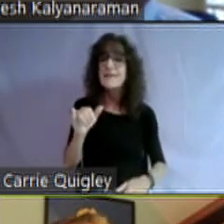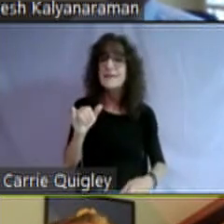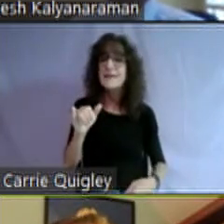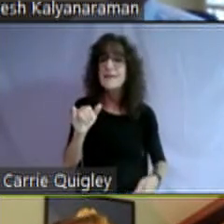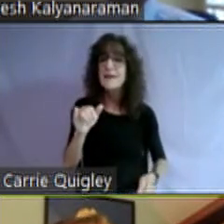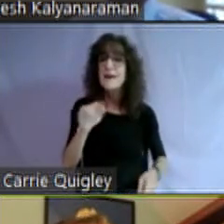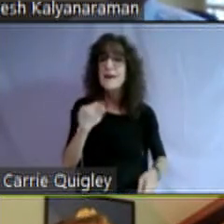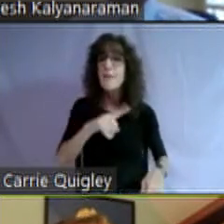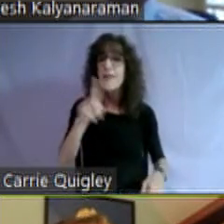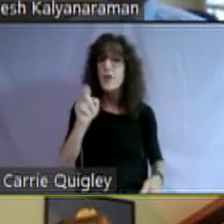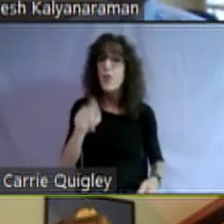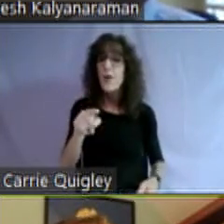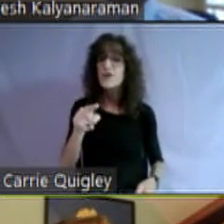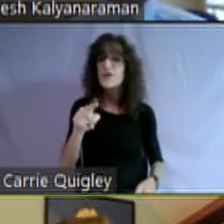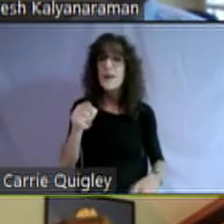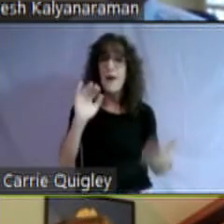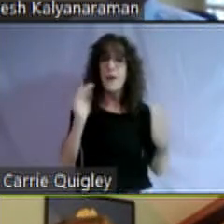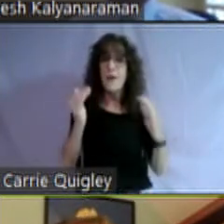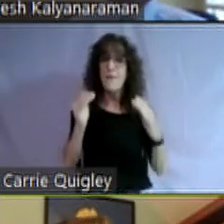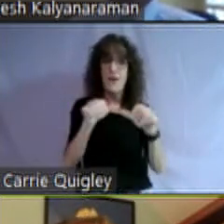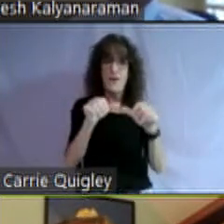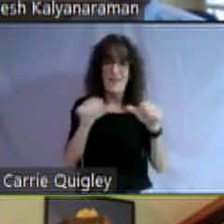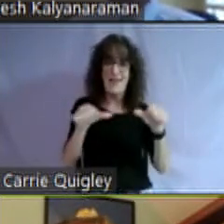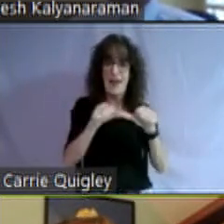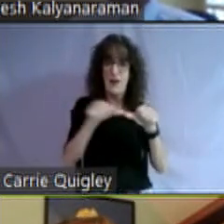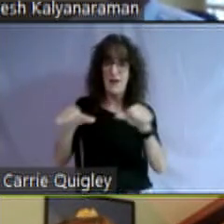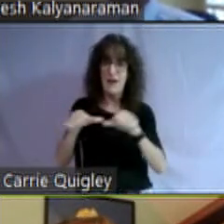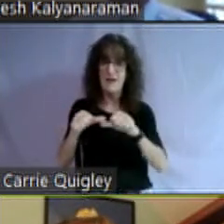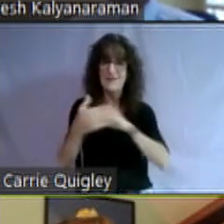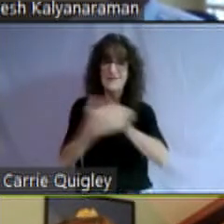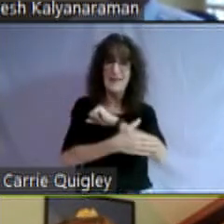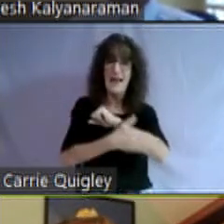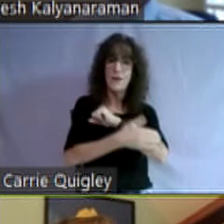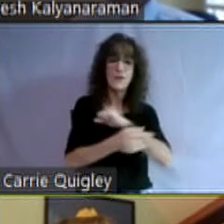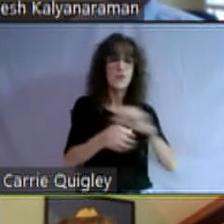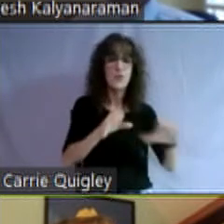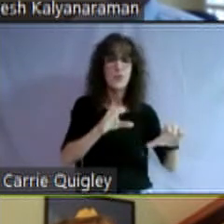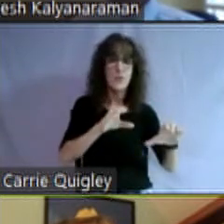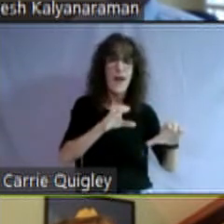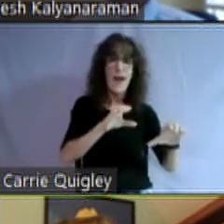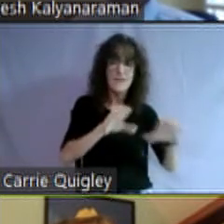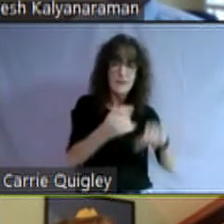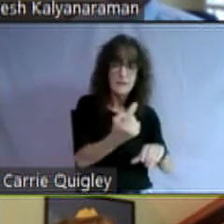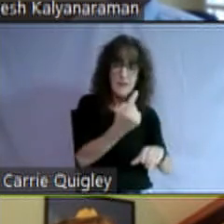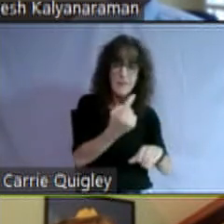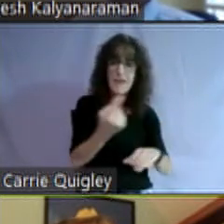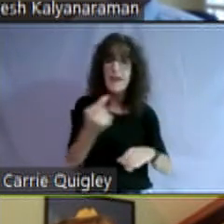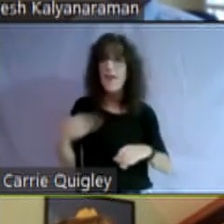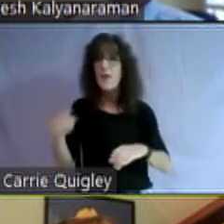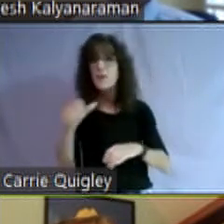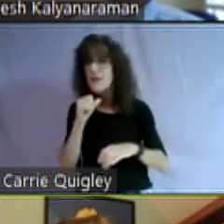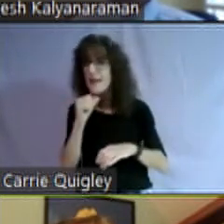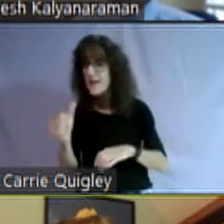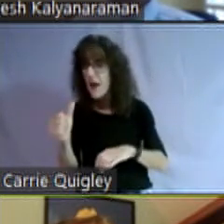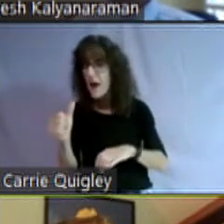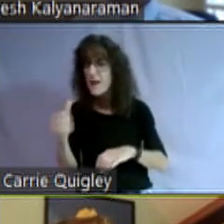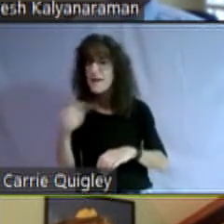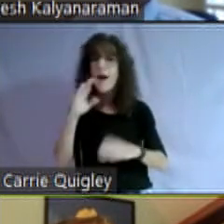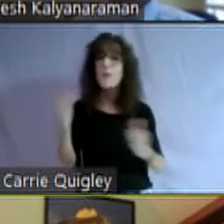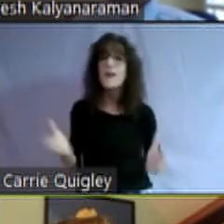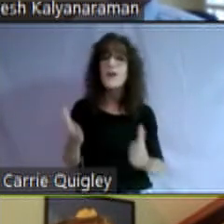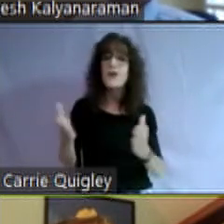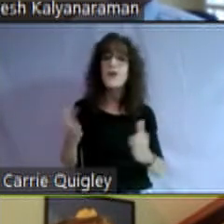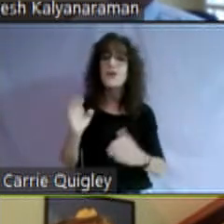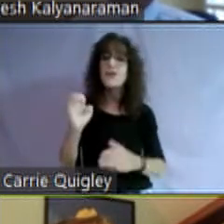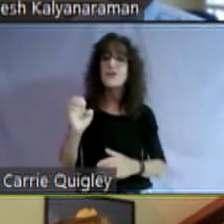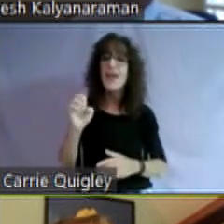But the question about comparing jurisdictions that have acted and those that haven't, I would encourage Ed